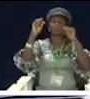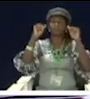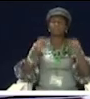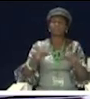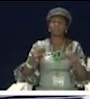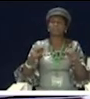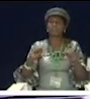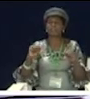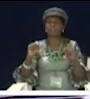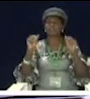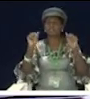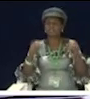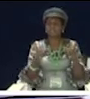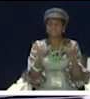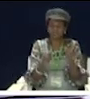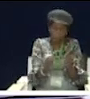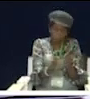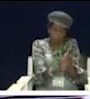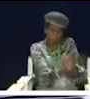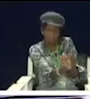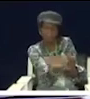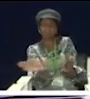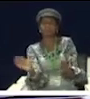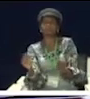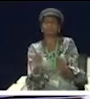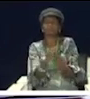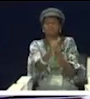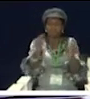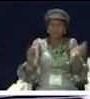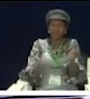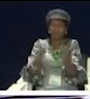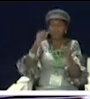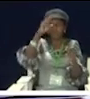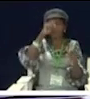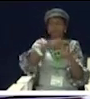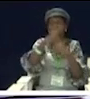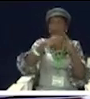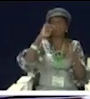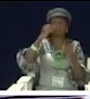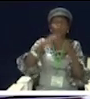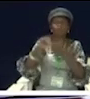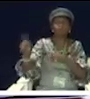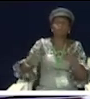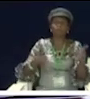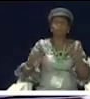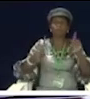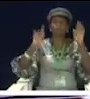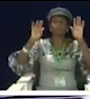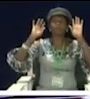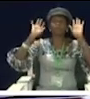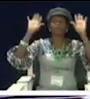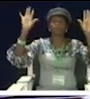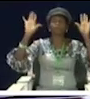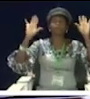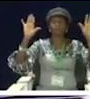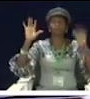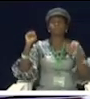can bypass man when he wants to perform